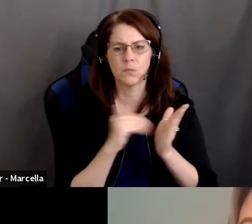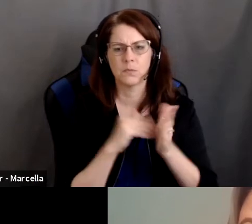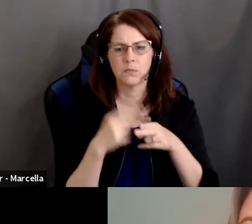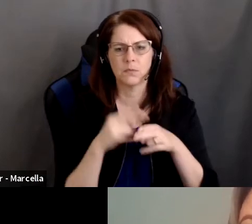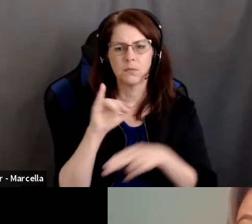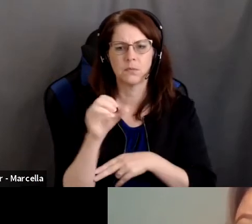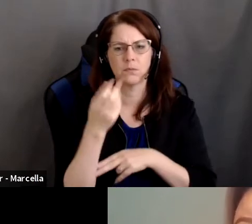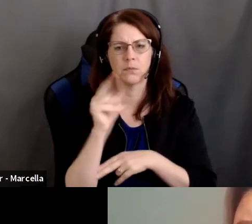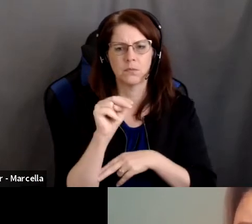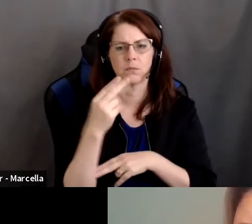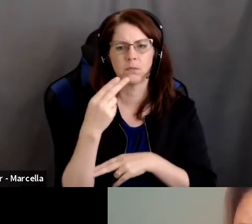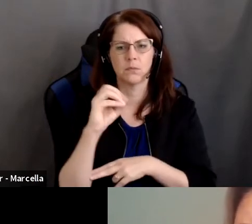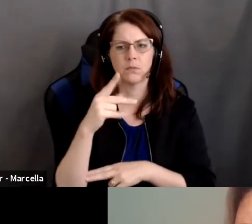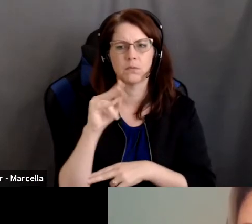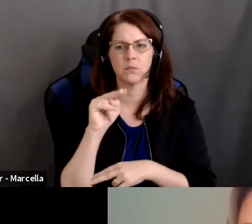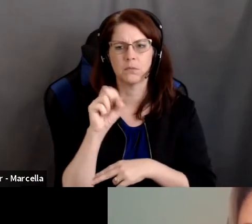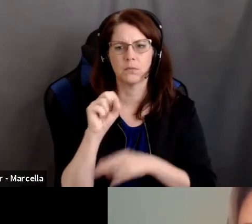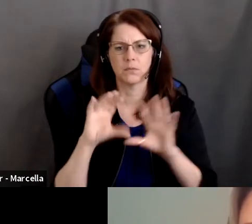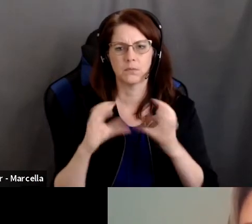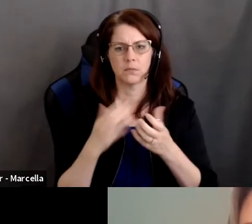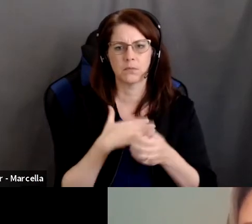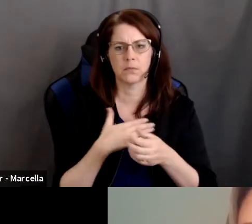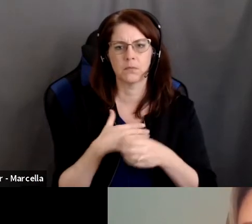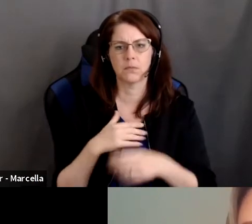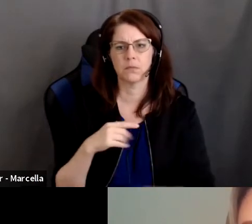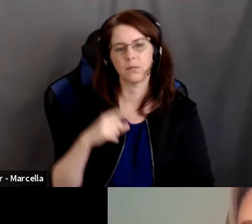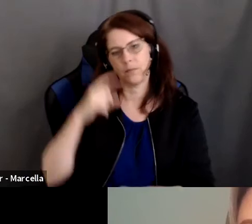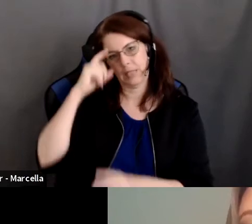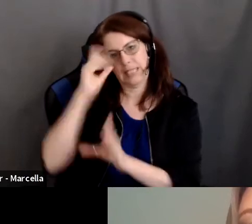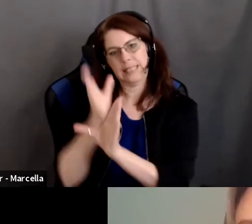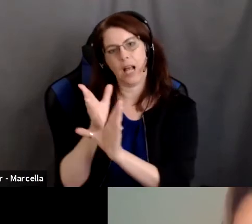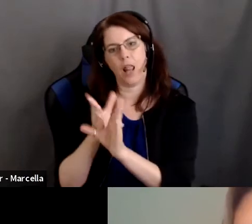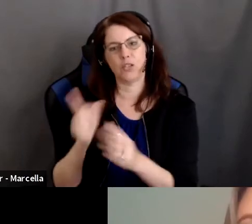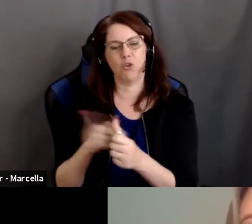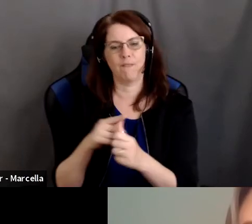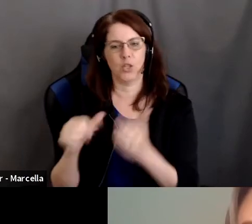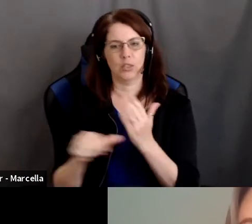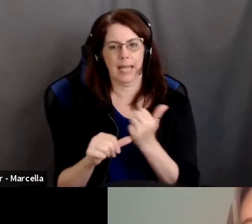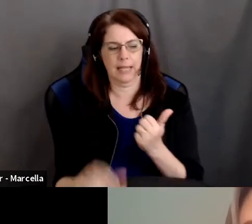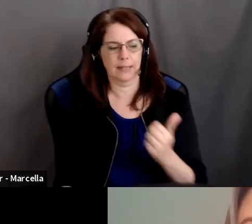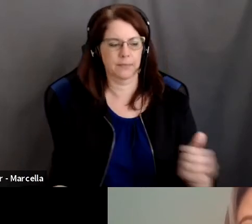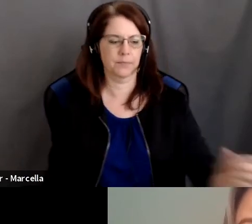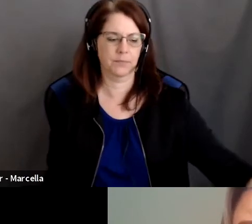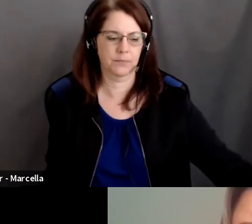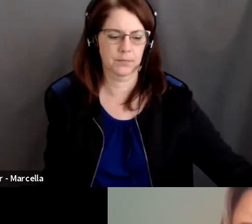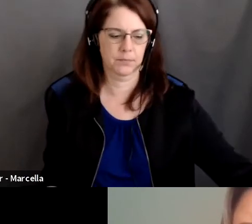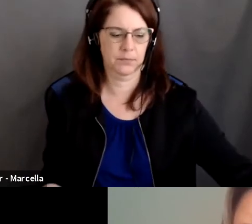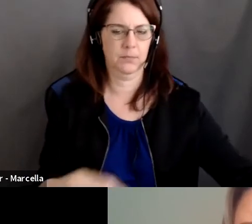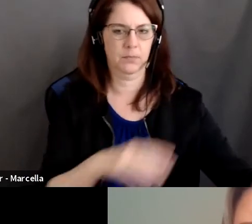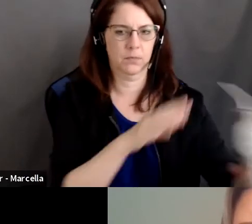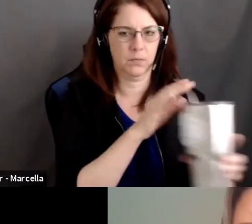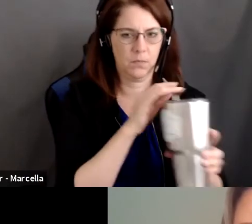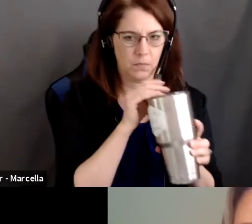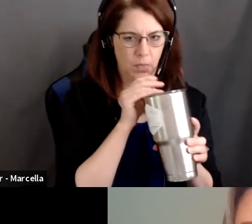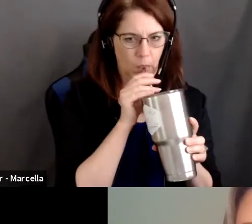John Hopkins course, please? Yeah, psychological first aid. It's a great one. Yeah. It